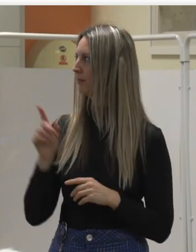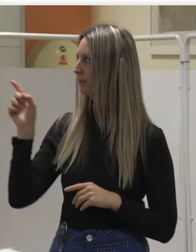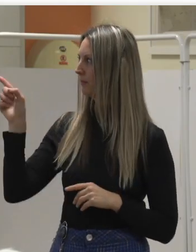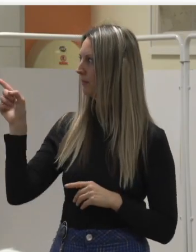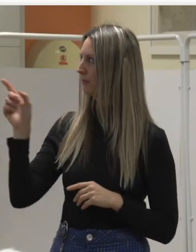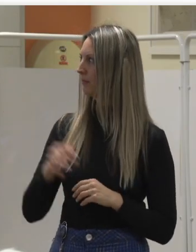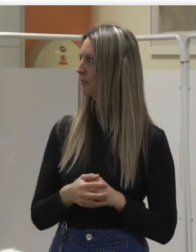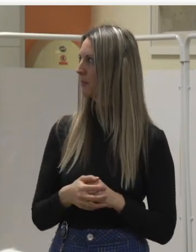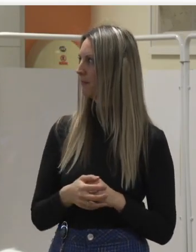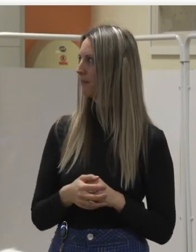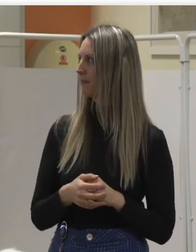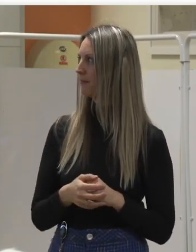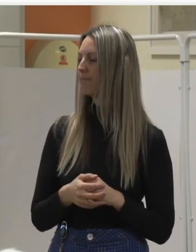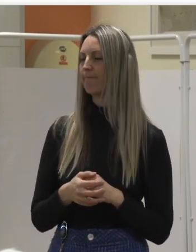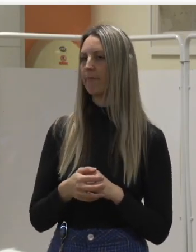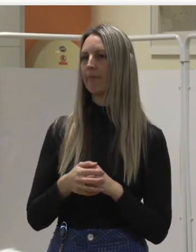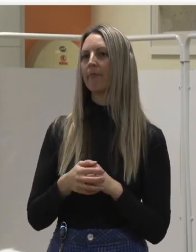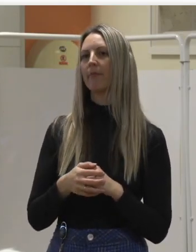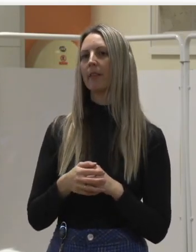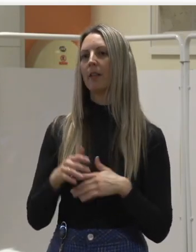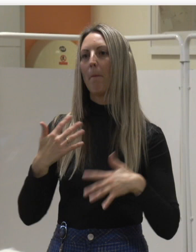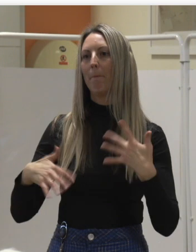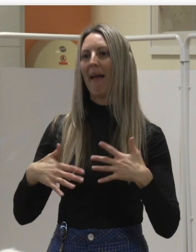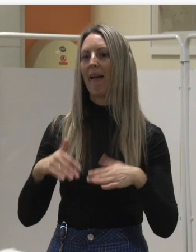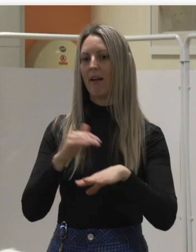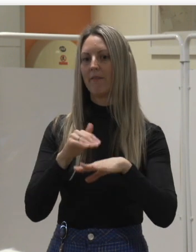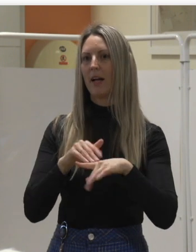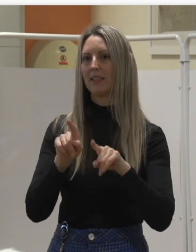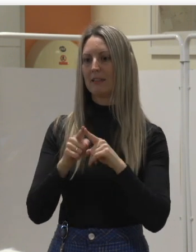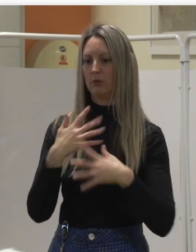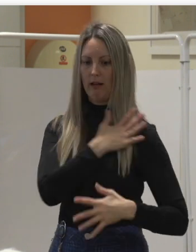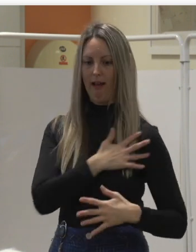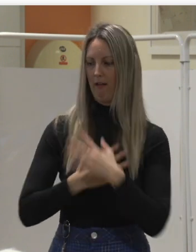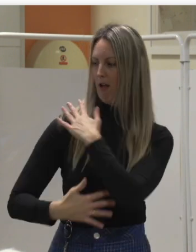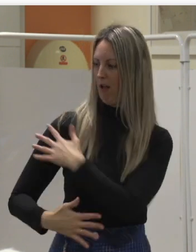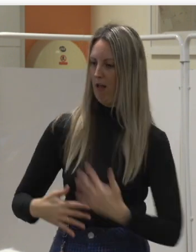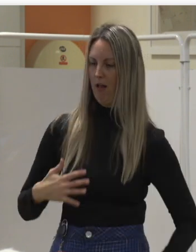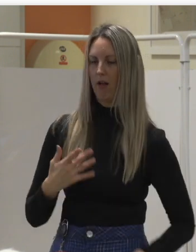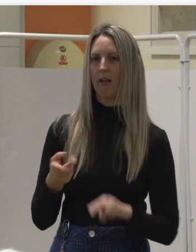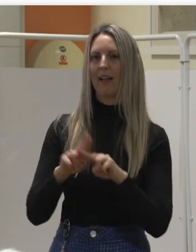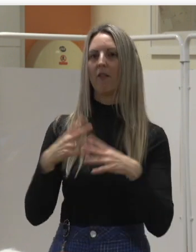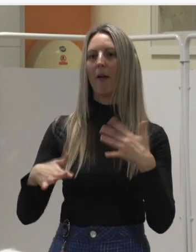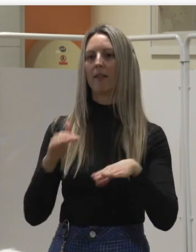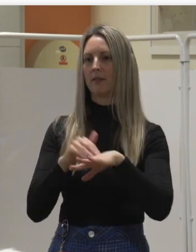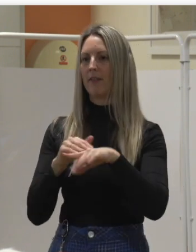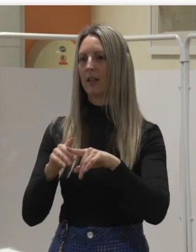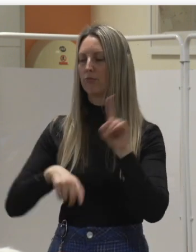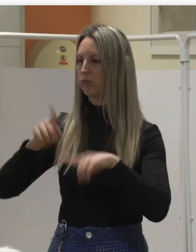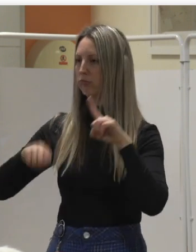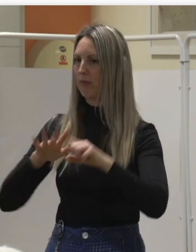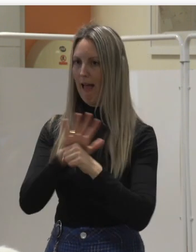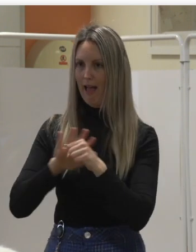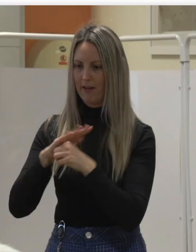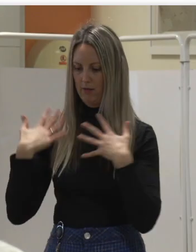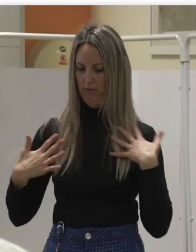widespread pain affecting various different regions, and if there are enough numbers, multiple areas affected, then it is